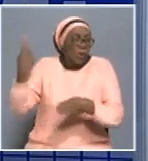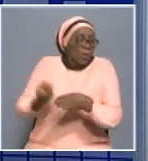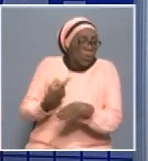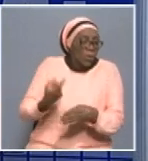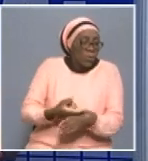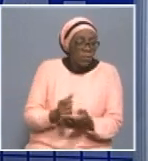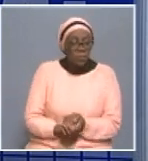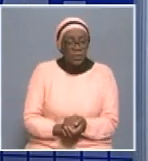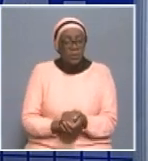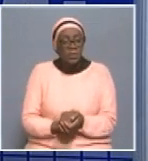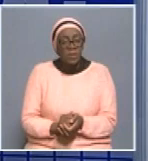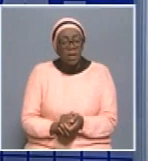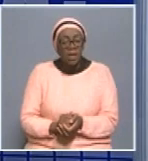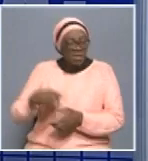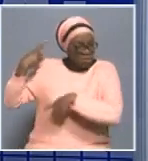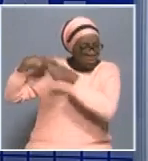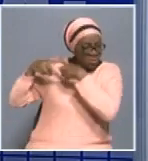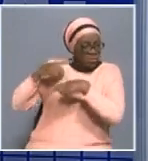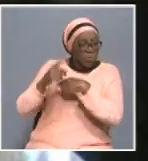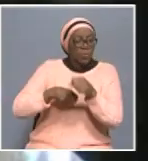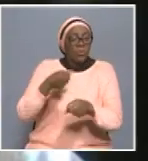Because it dates back to 2015.